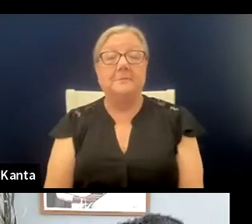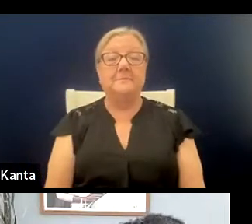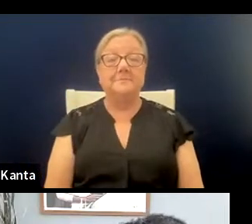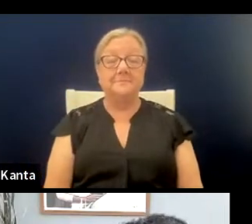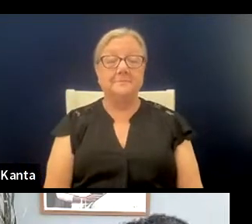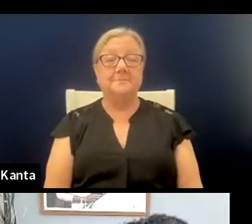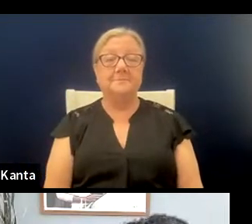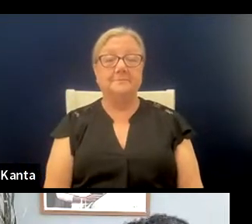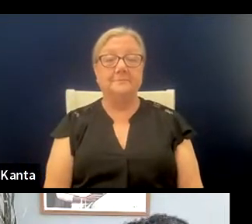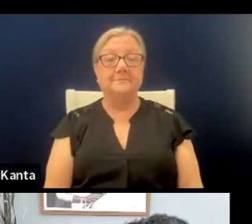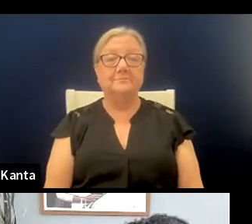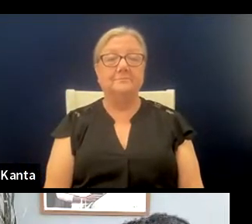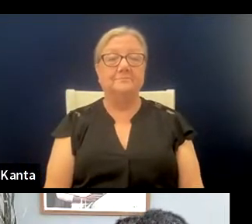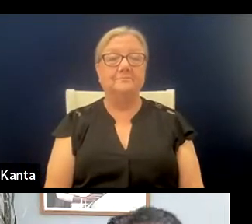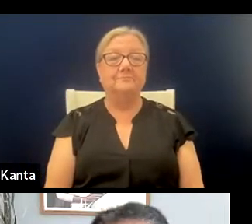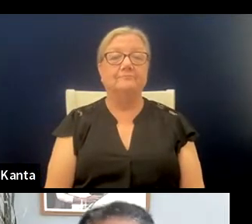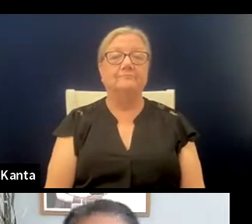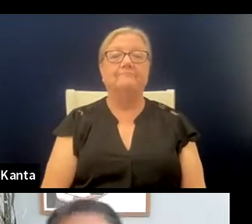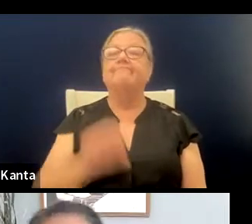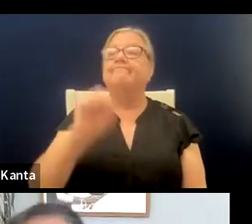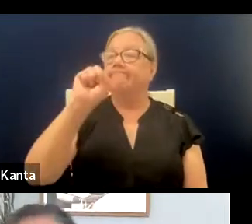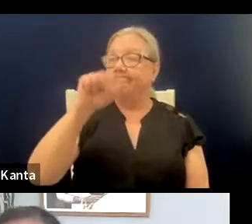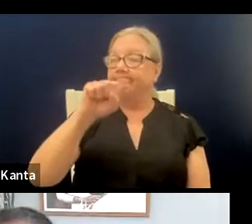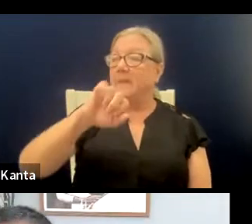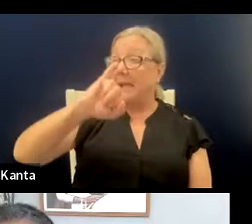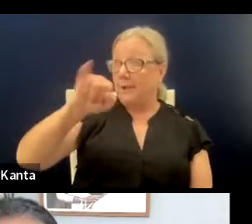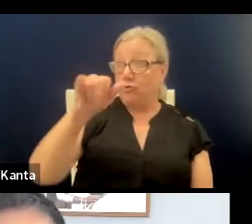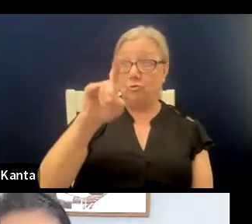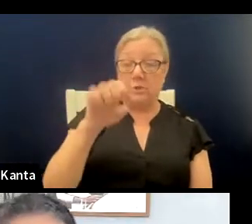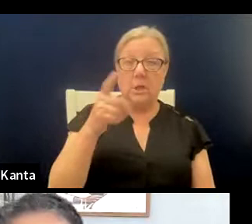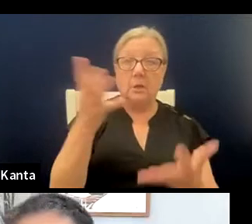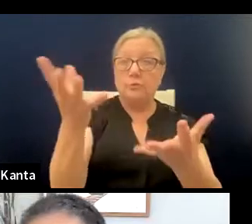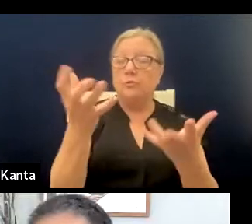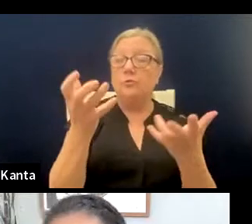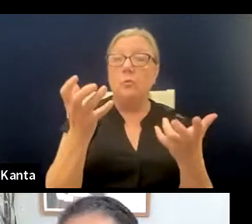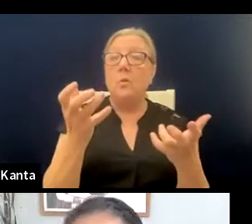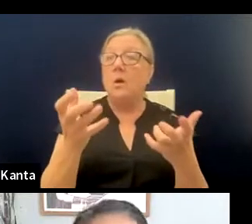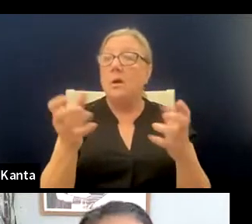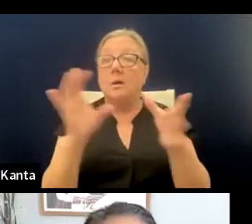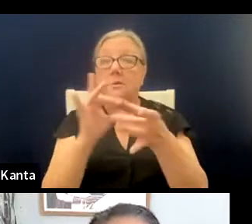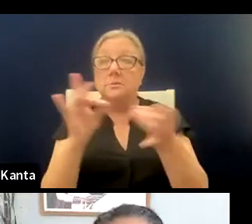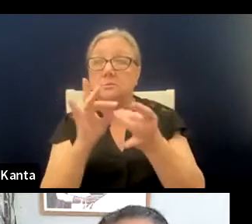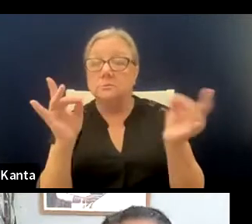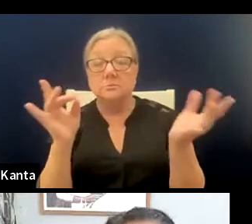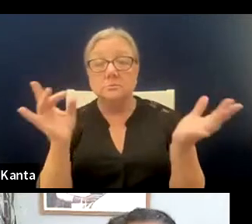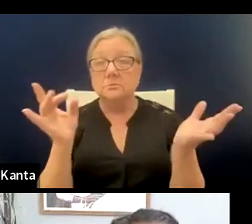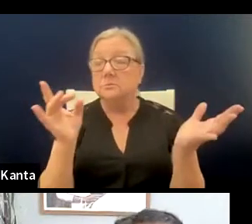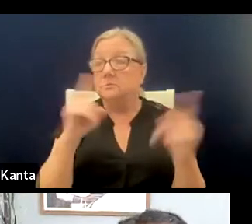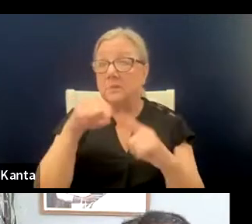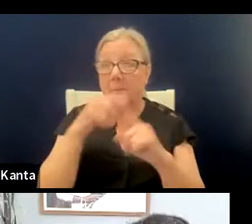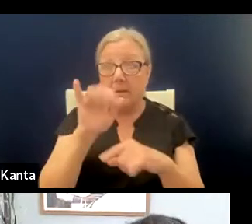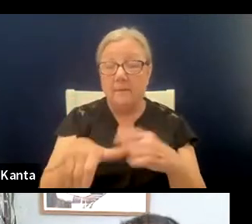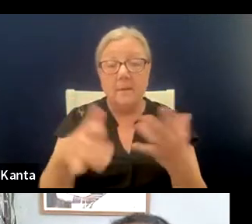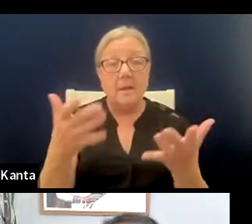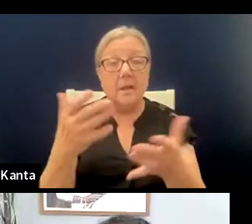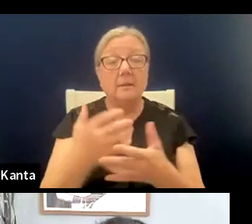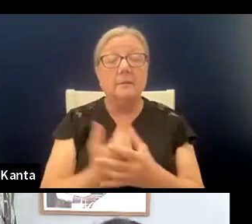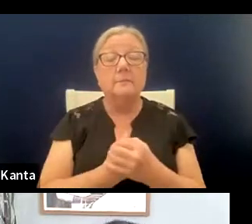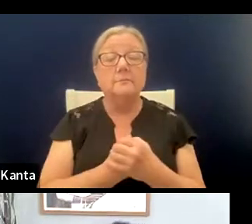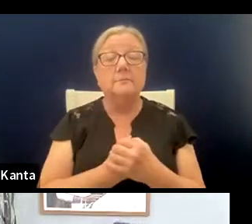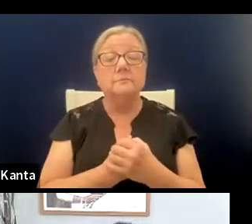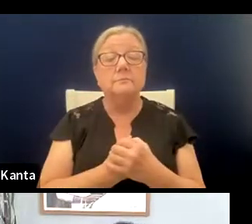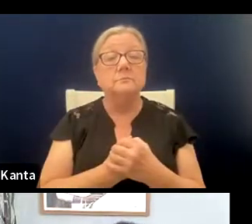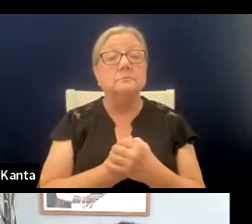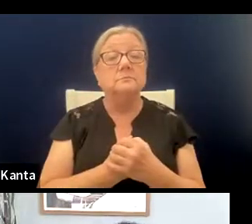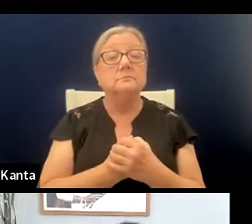Right, we'll do. Jake, I don't know if you wanted to speak more to some of that. Only that, yeah, we're